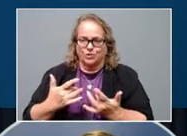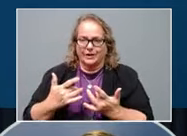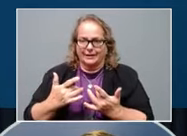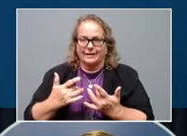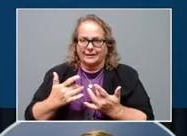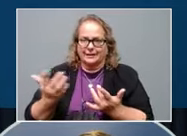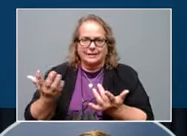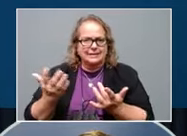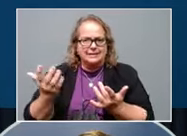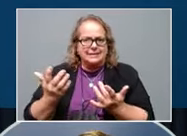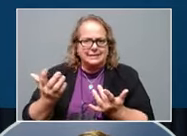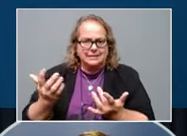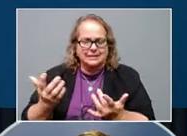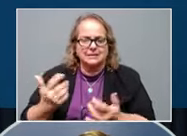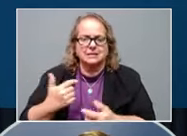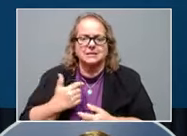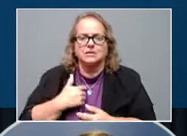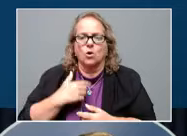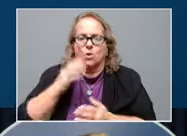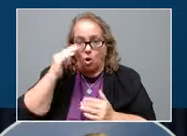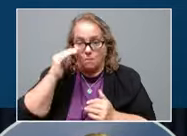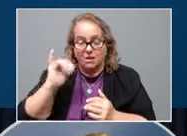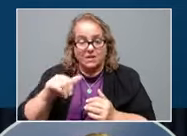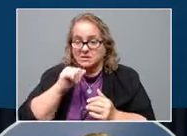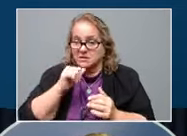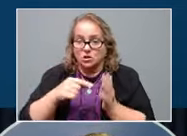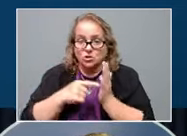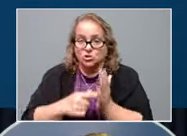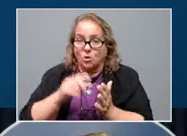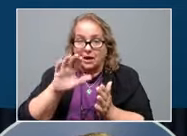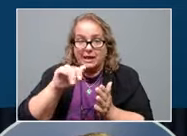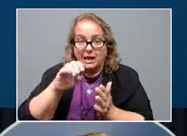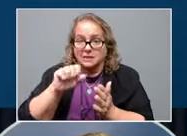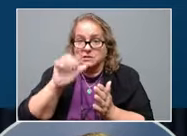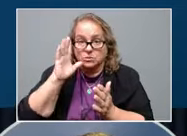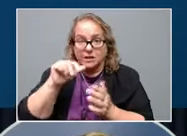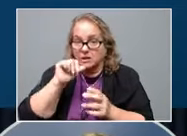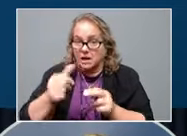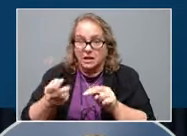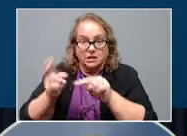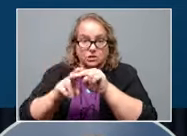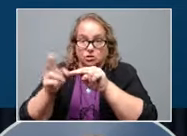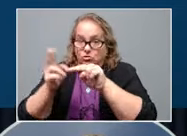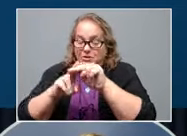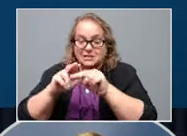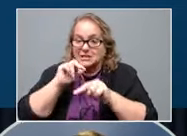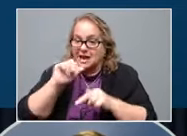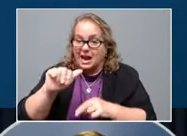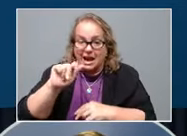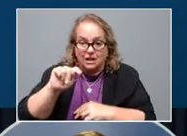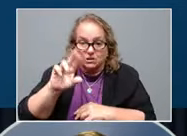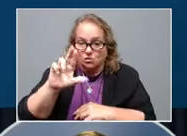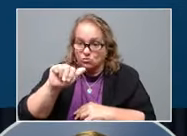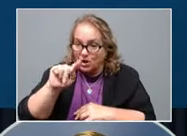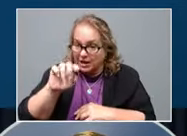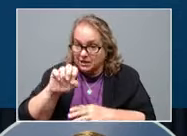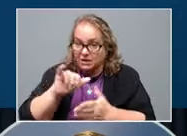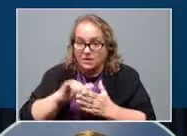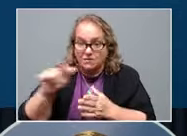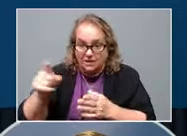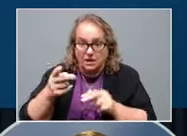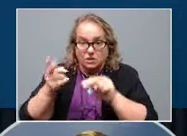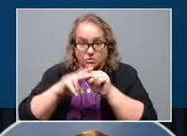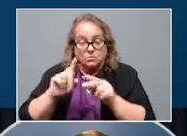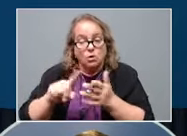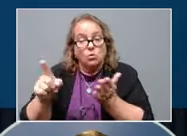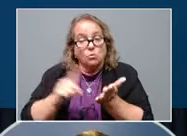this shows us that cases aren't going to continue increasing, or certainly not at the rate that they were. But once again, I want to make sure